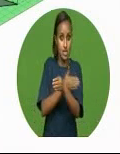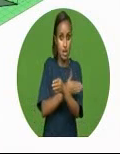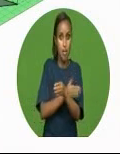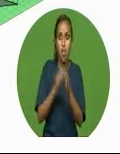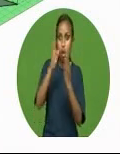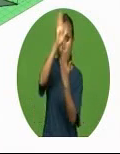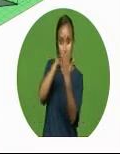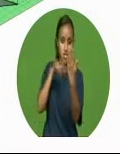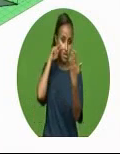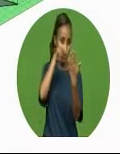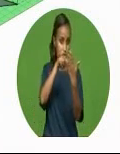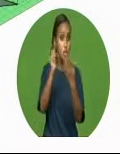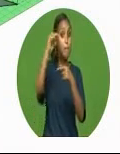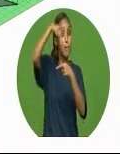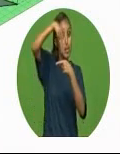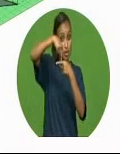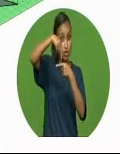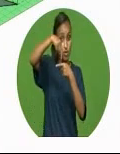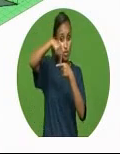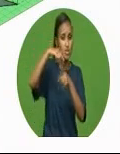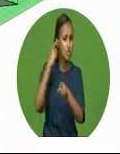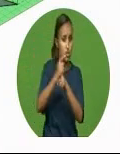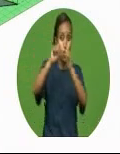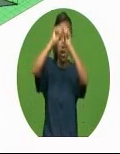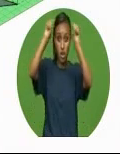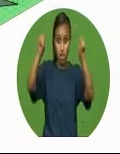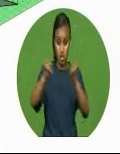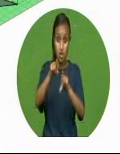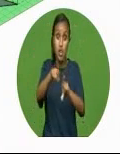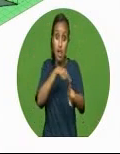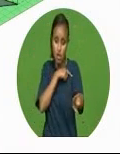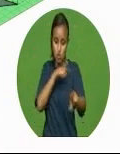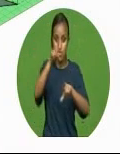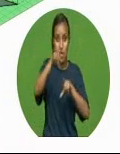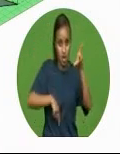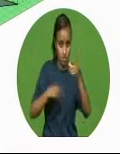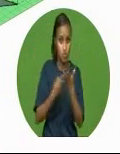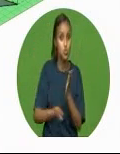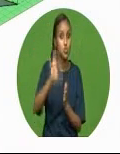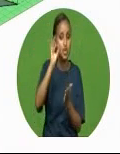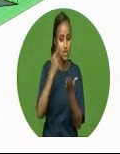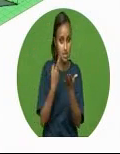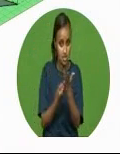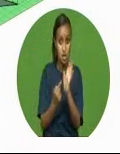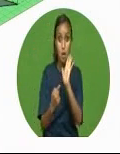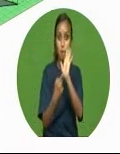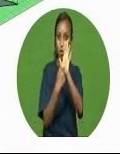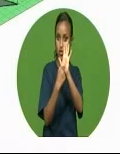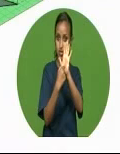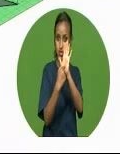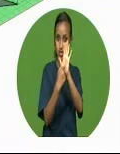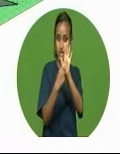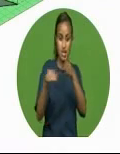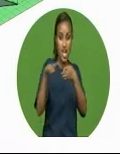an auxiliary view perpendicularly to the true length of the line to find its point